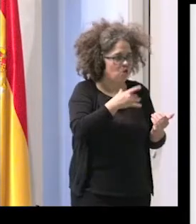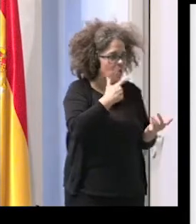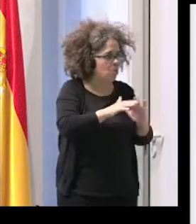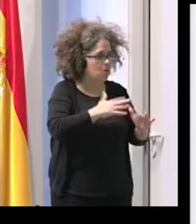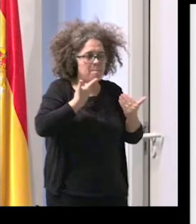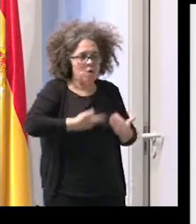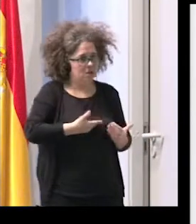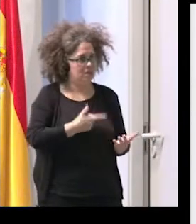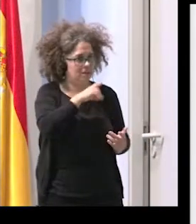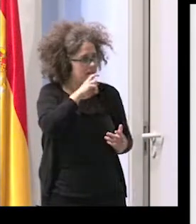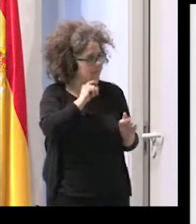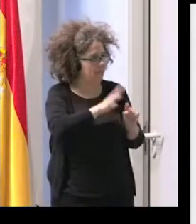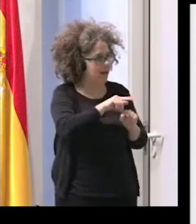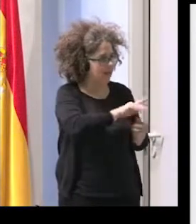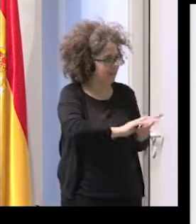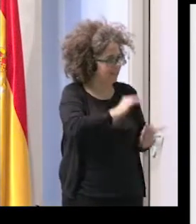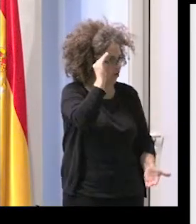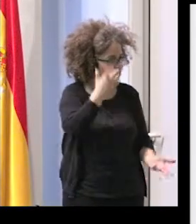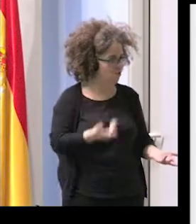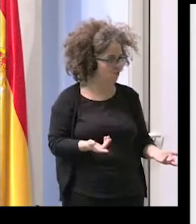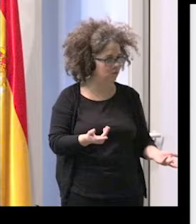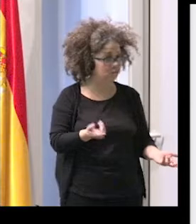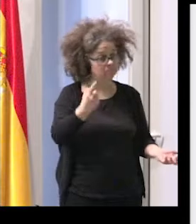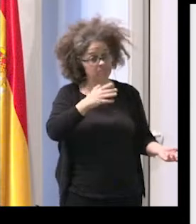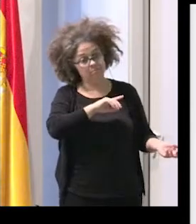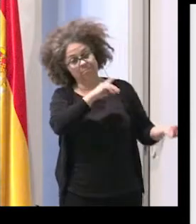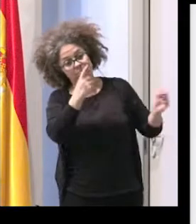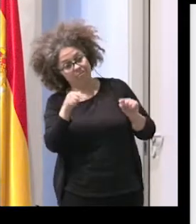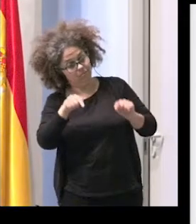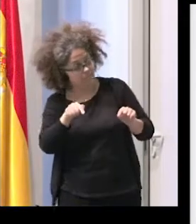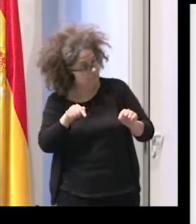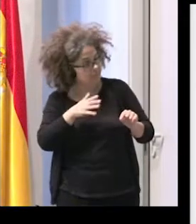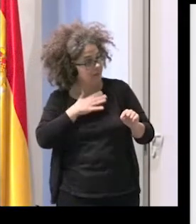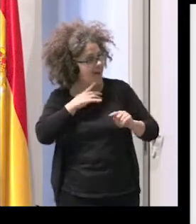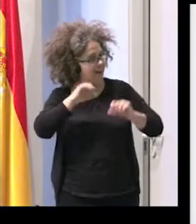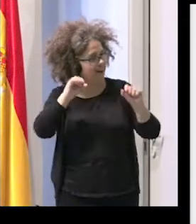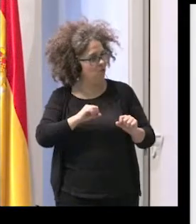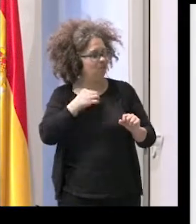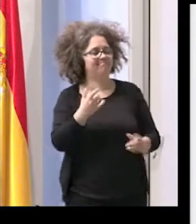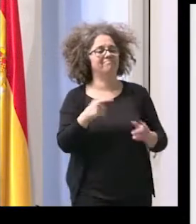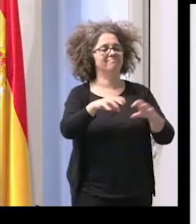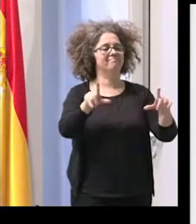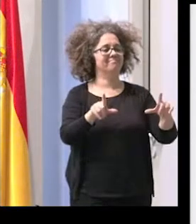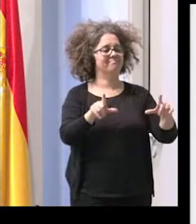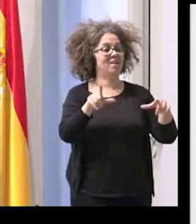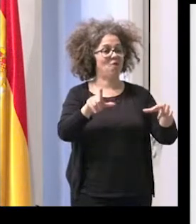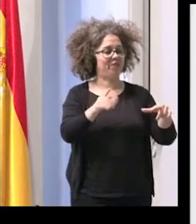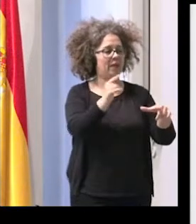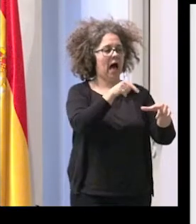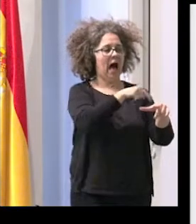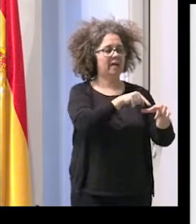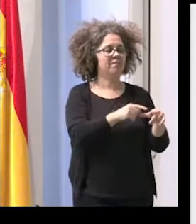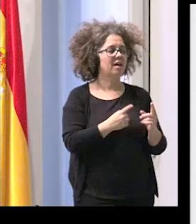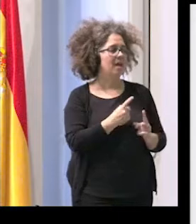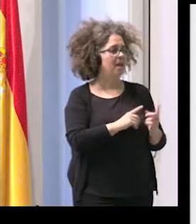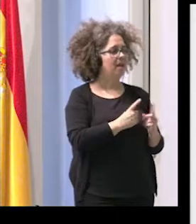video. We as adults like to stand in one place, even in a cocktail party, and face the speaker